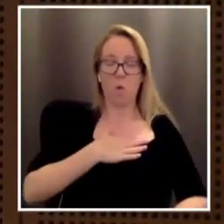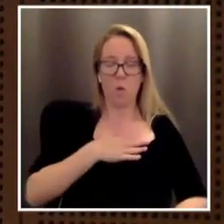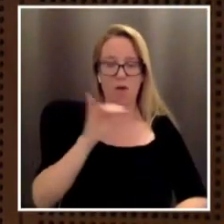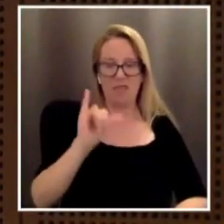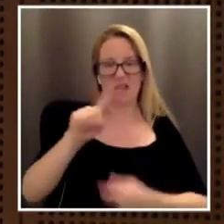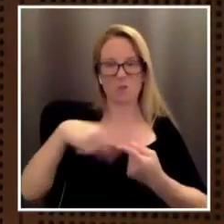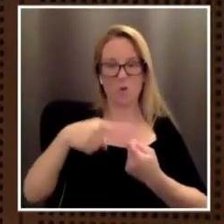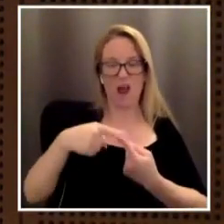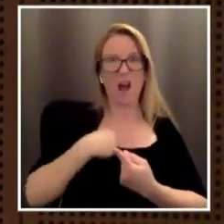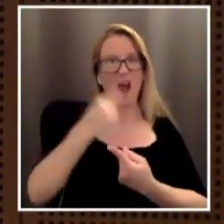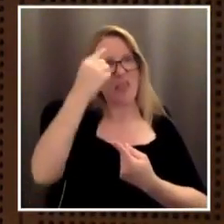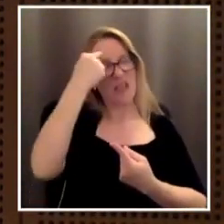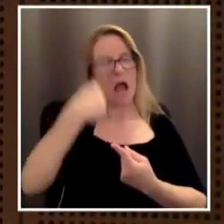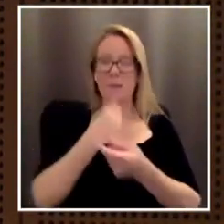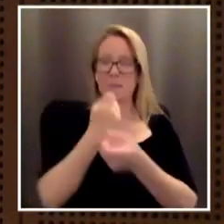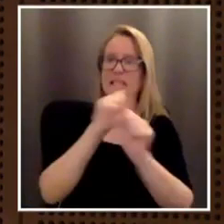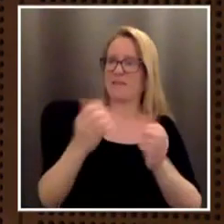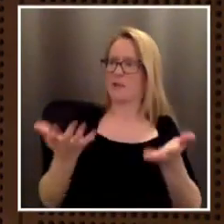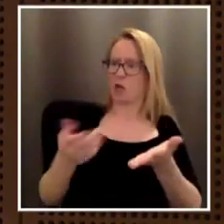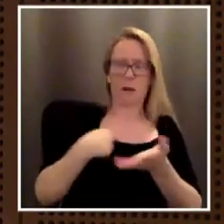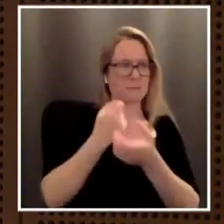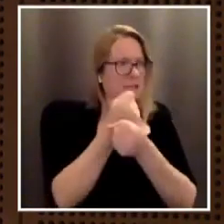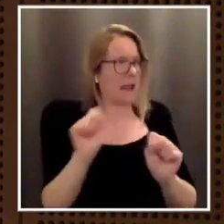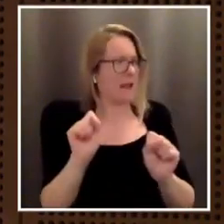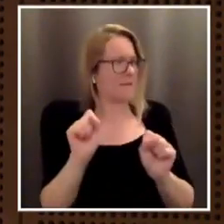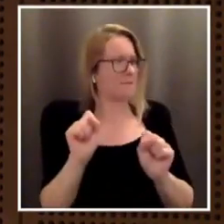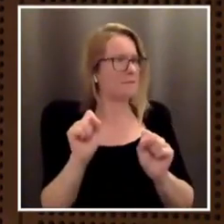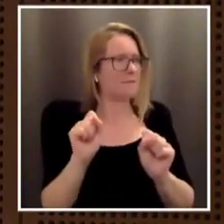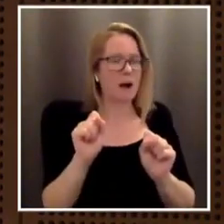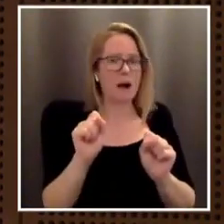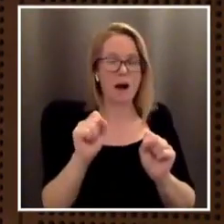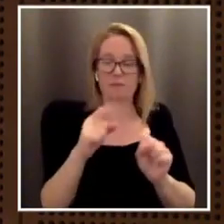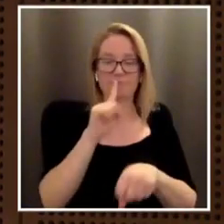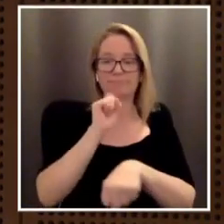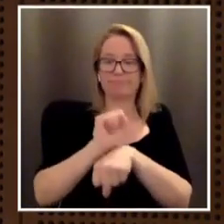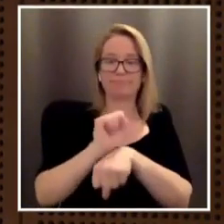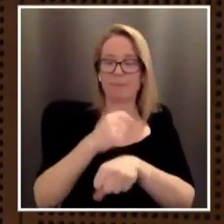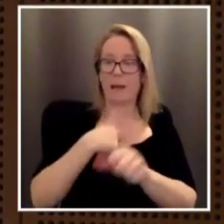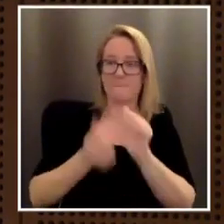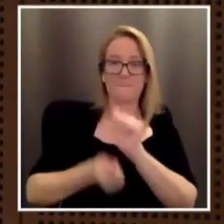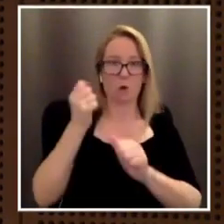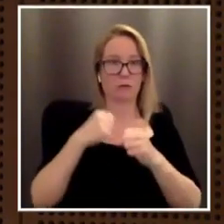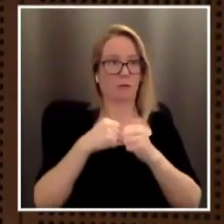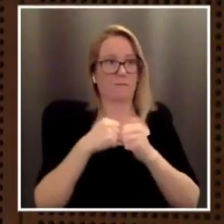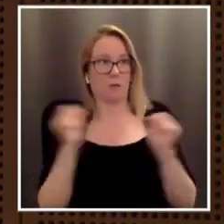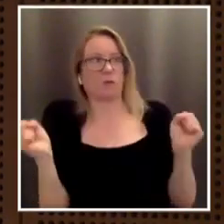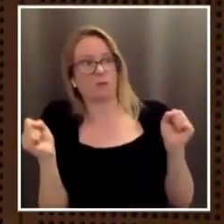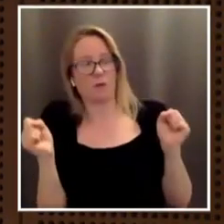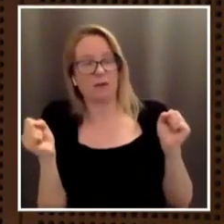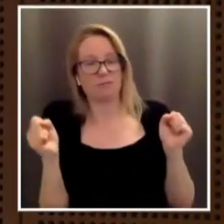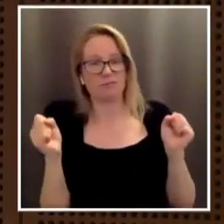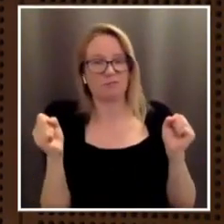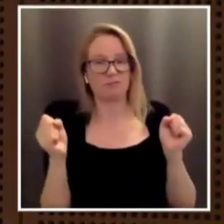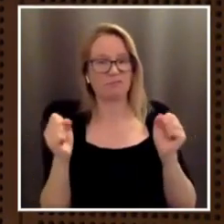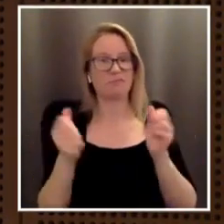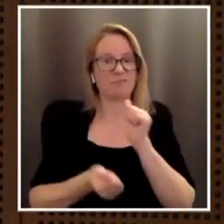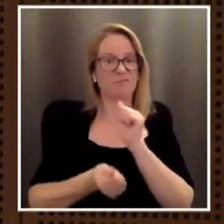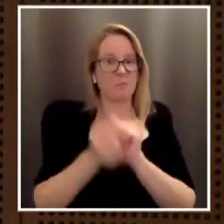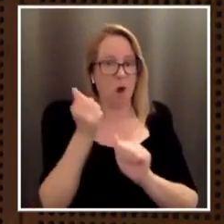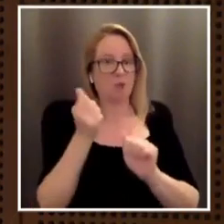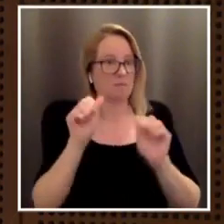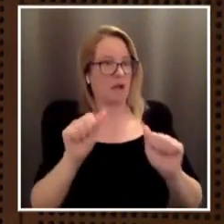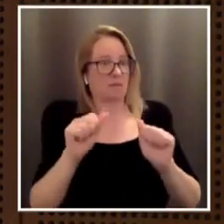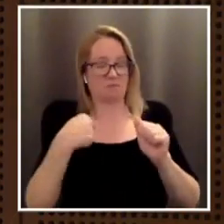When I think I'm safe here, I'm actually at my most vulnerable, most capable of being